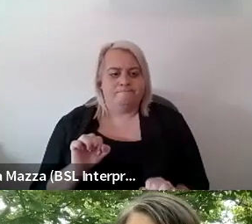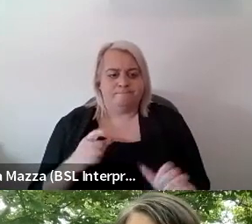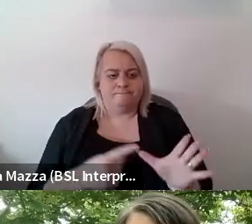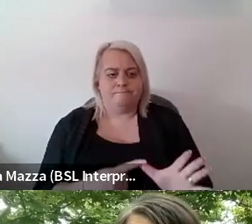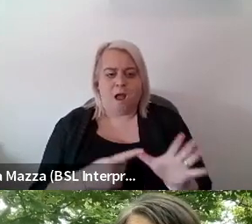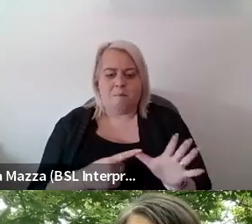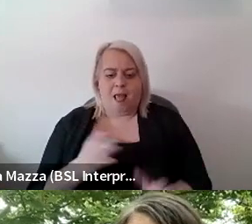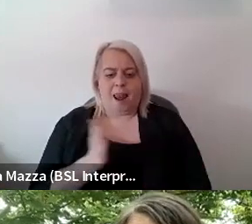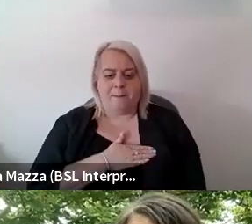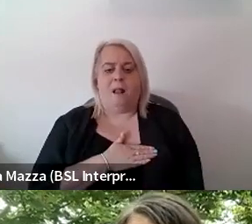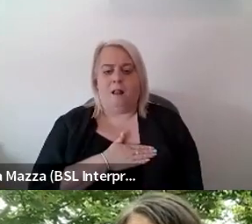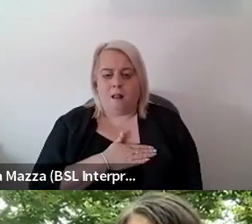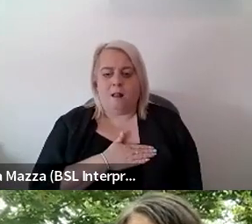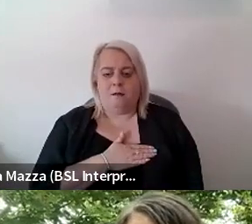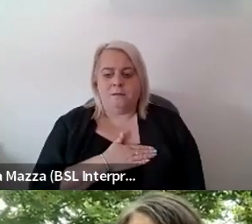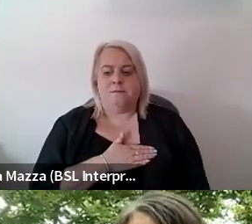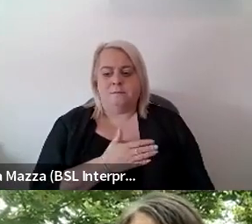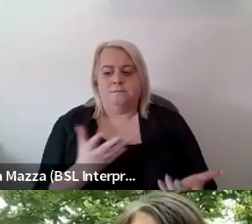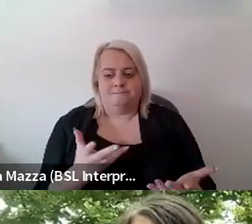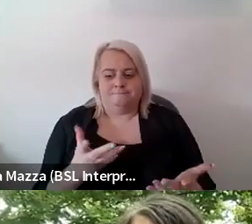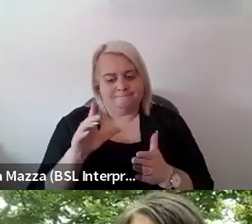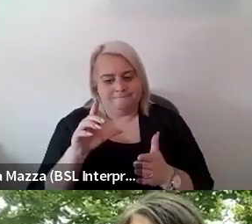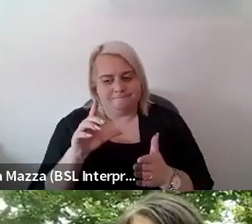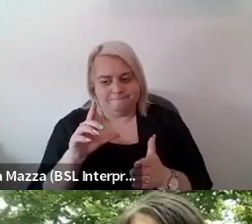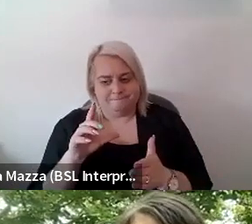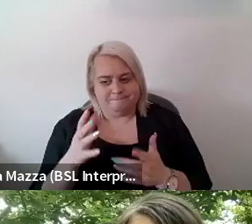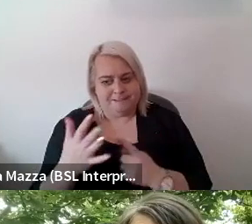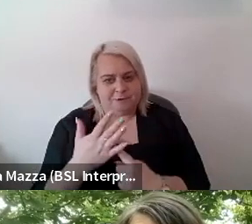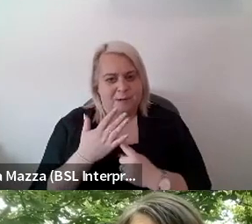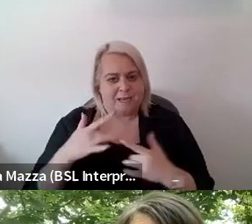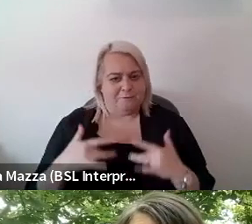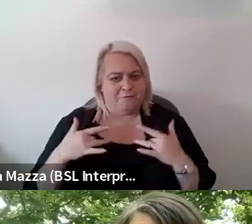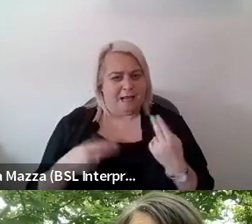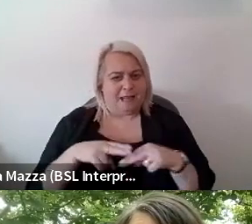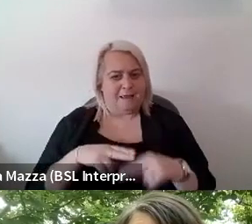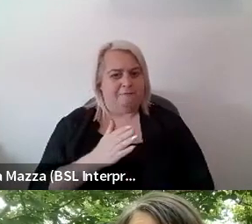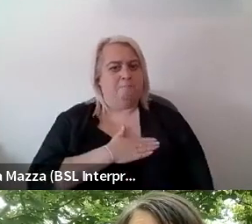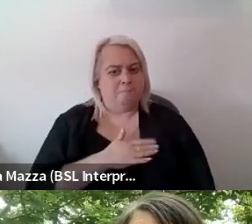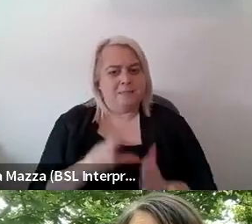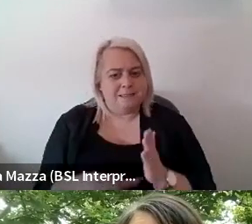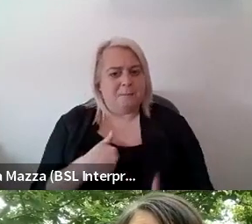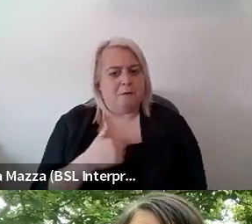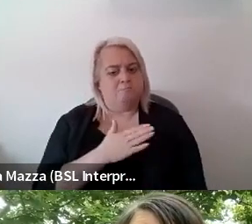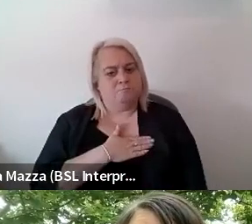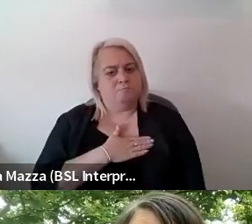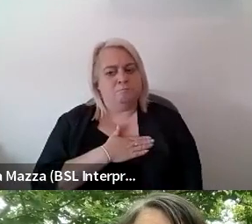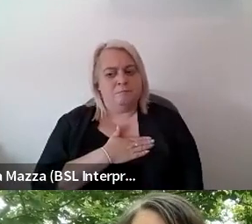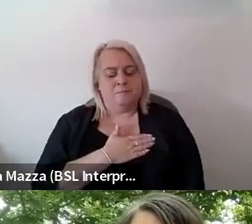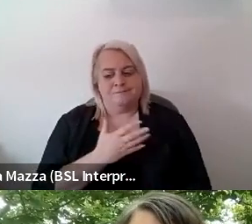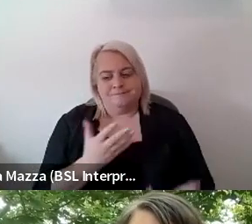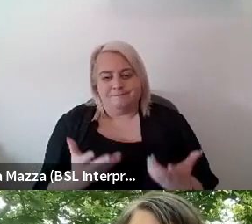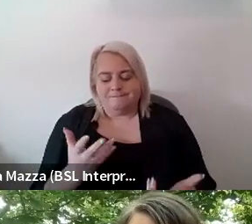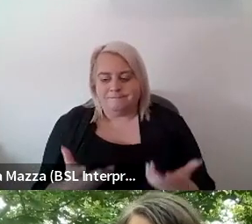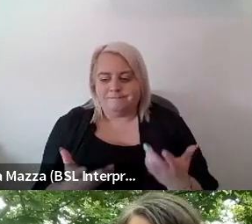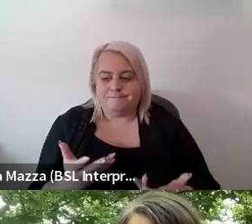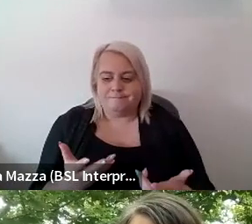to themselves because they know the discrimination they're going to be on the receiving end of. For me, it was